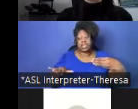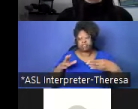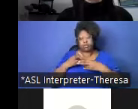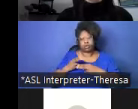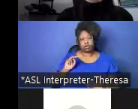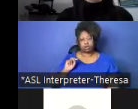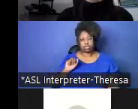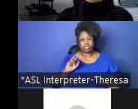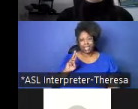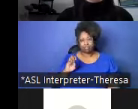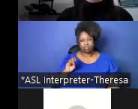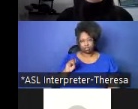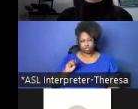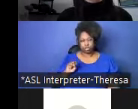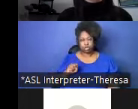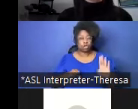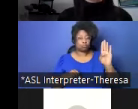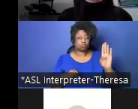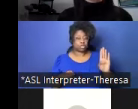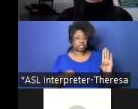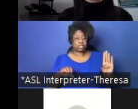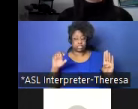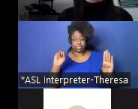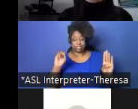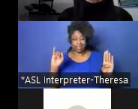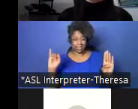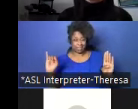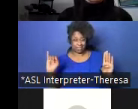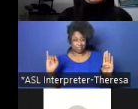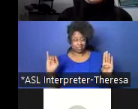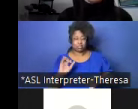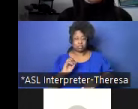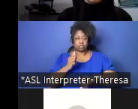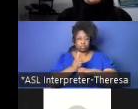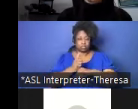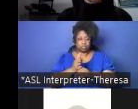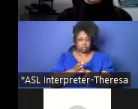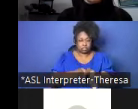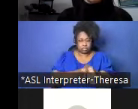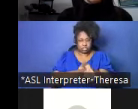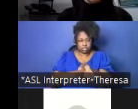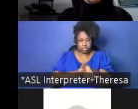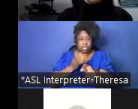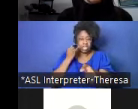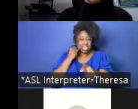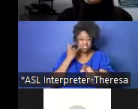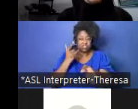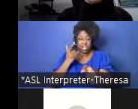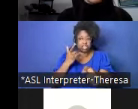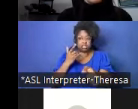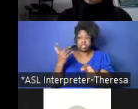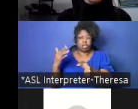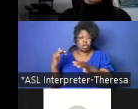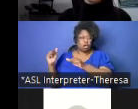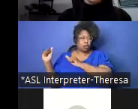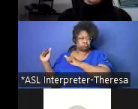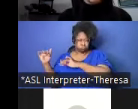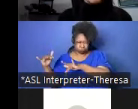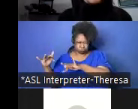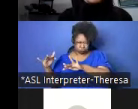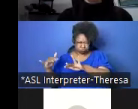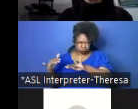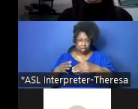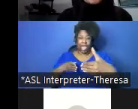between Brooklyn and Staten Island, so that if there were a surge into the harbor, you might be able to have some kind of giant gate that could